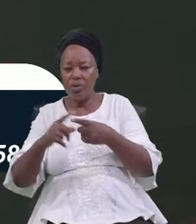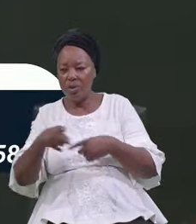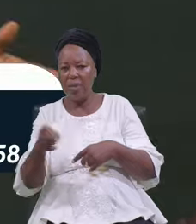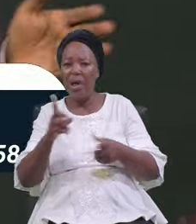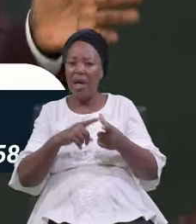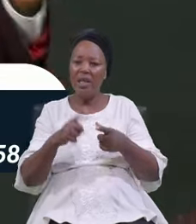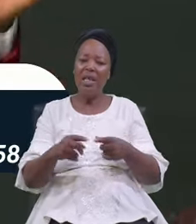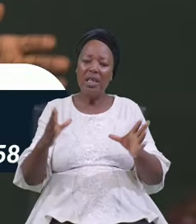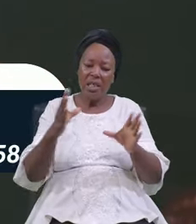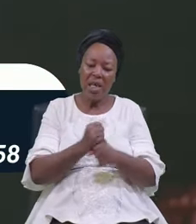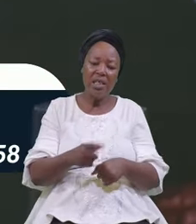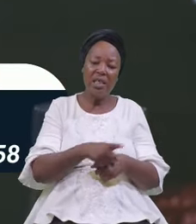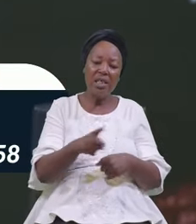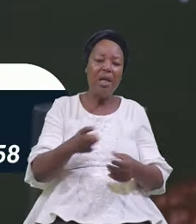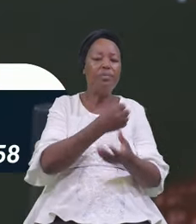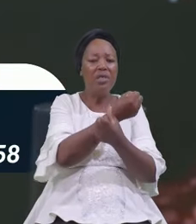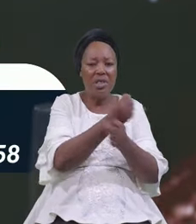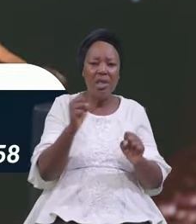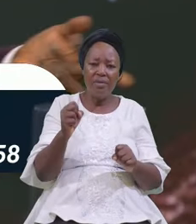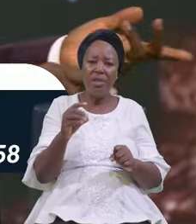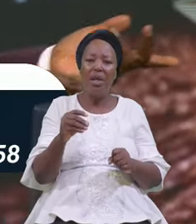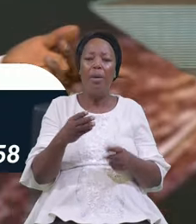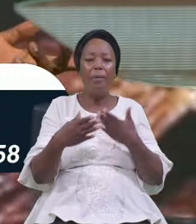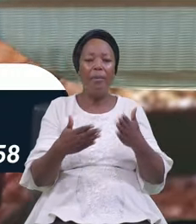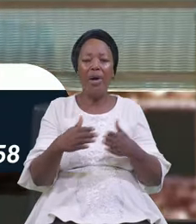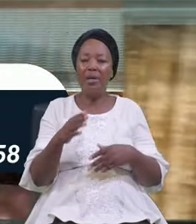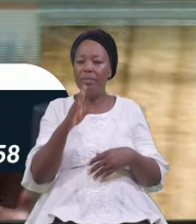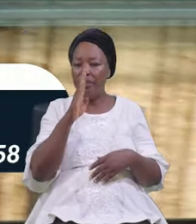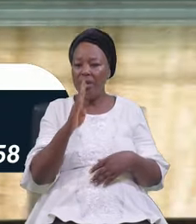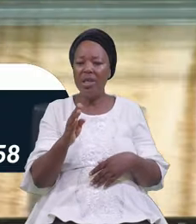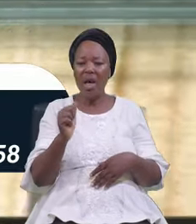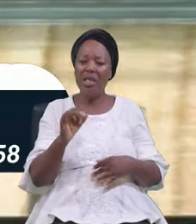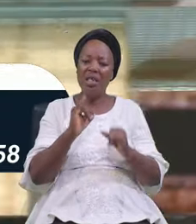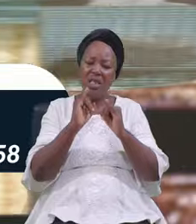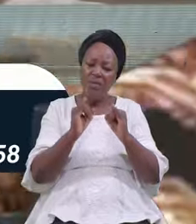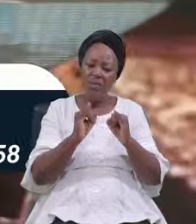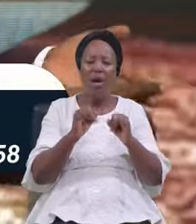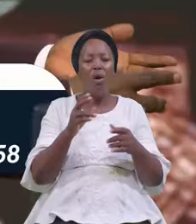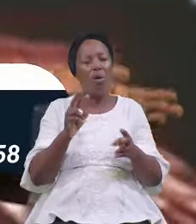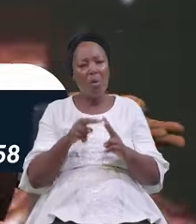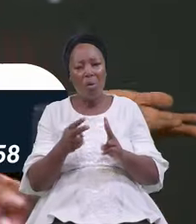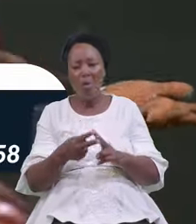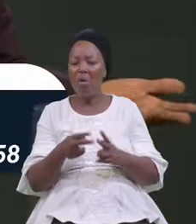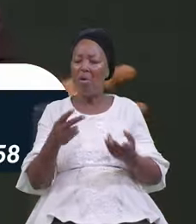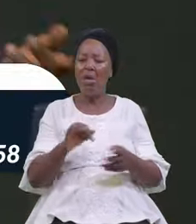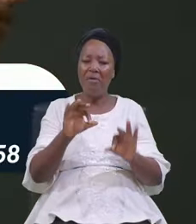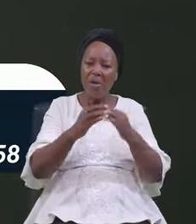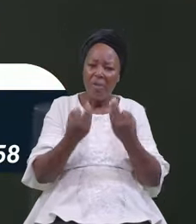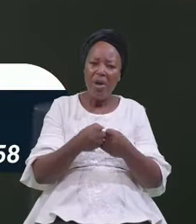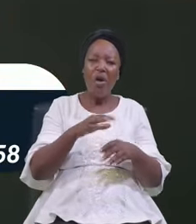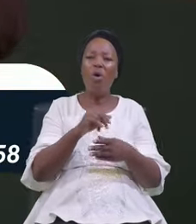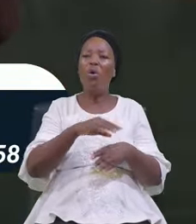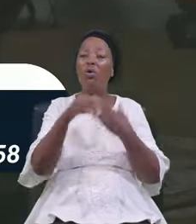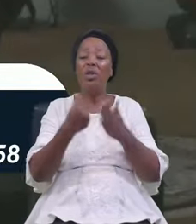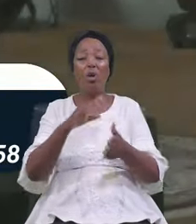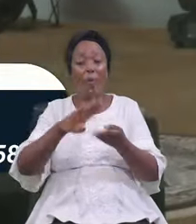get them saved. Might be an individual, might be a family, might be a whole community. He